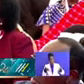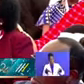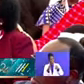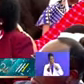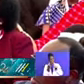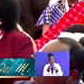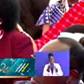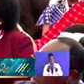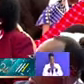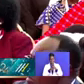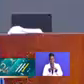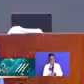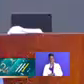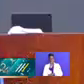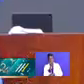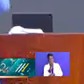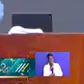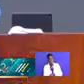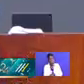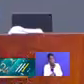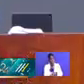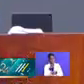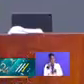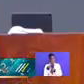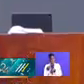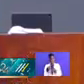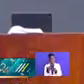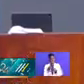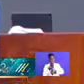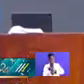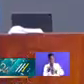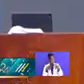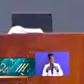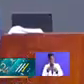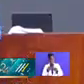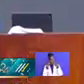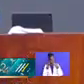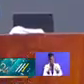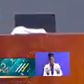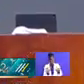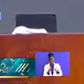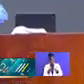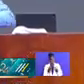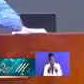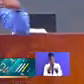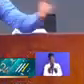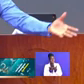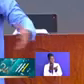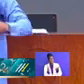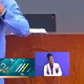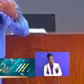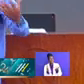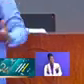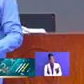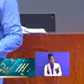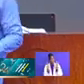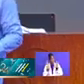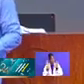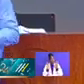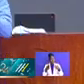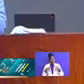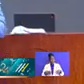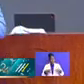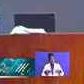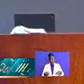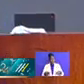and then I began to speak to the nation and by the time I finished speaking the some of the you know key people that were